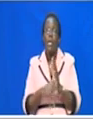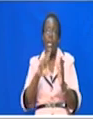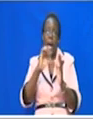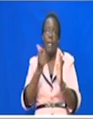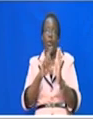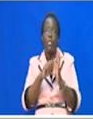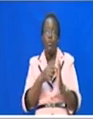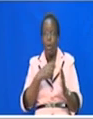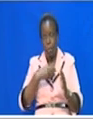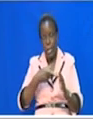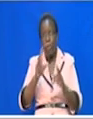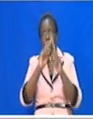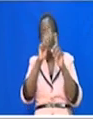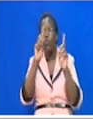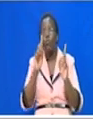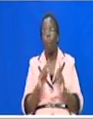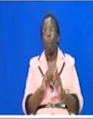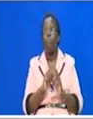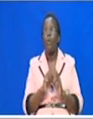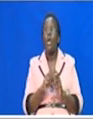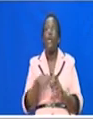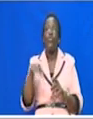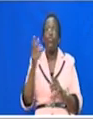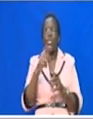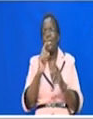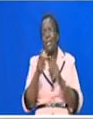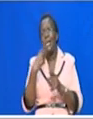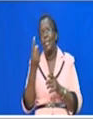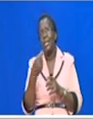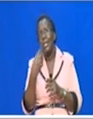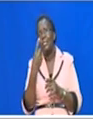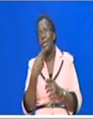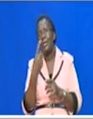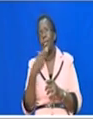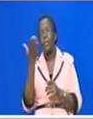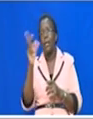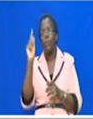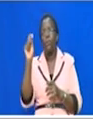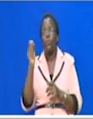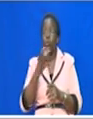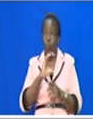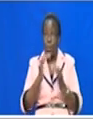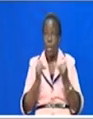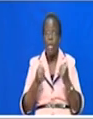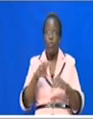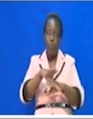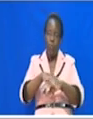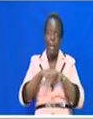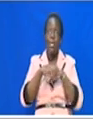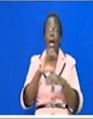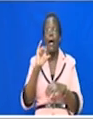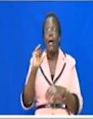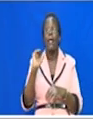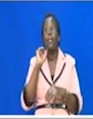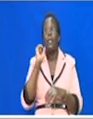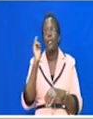not giving room to rumor mongering in answering that particular question. You're supposed to get it as it